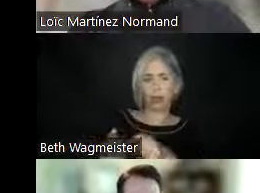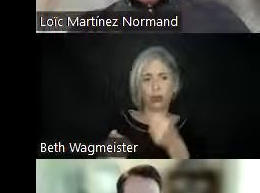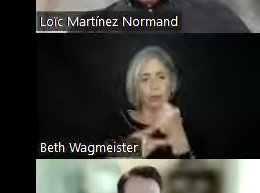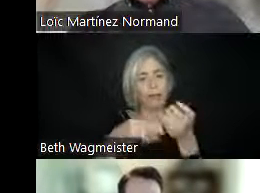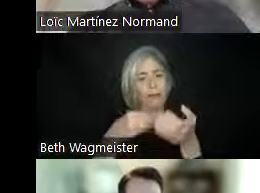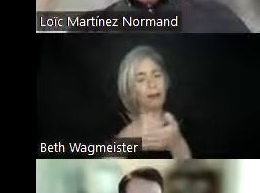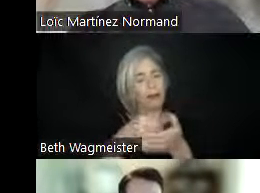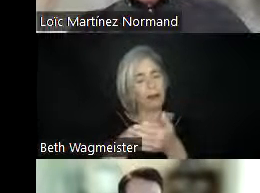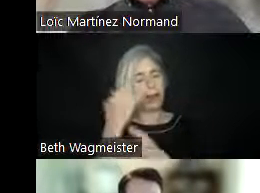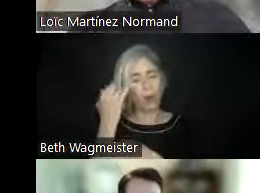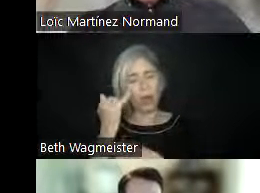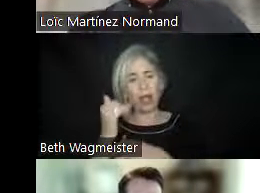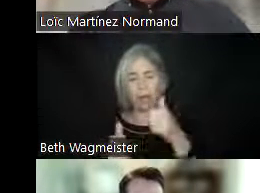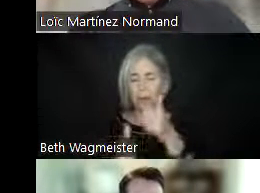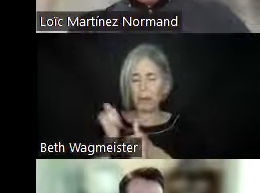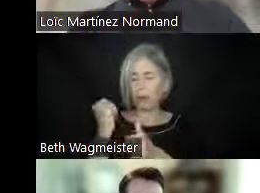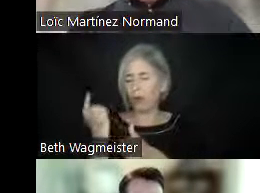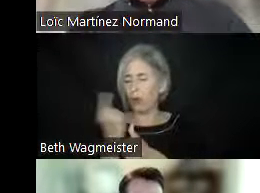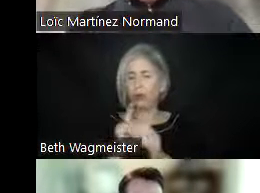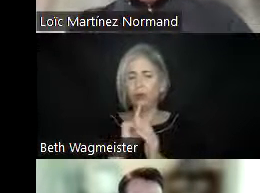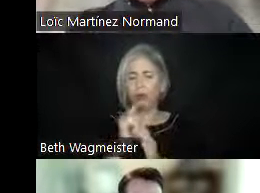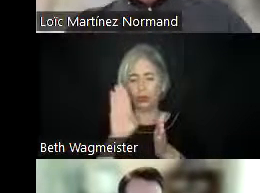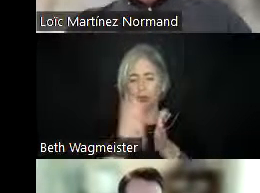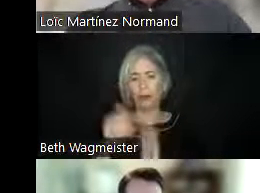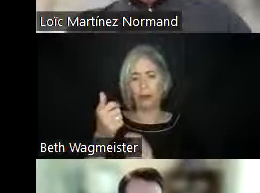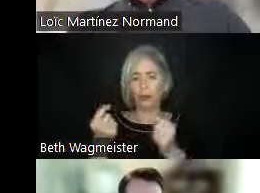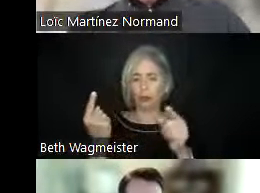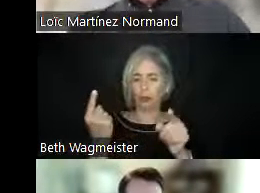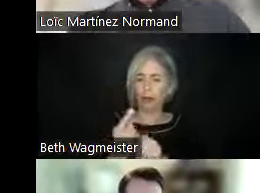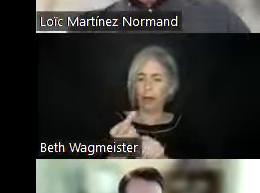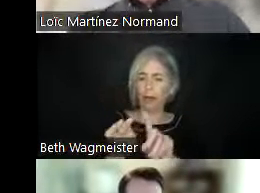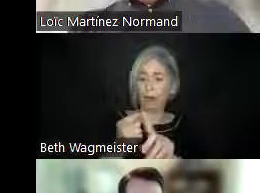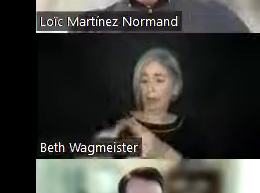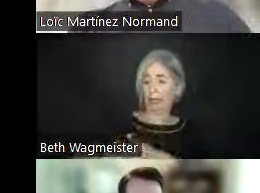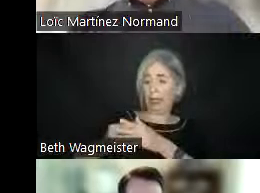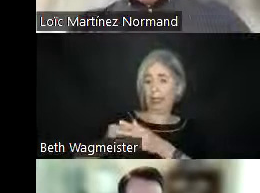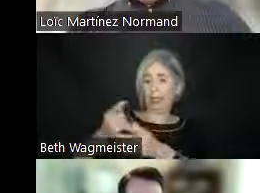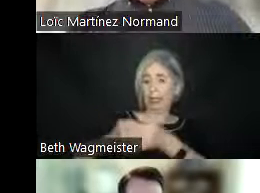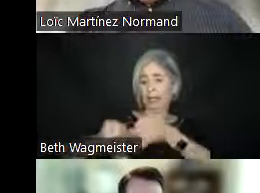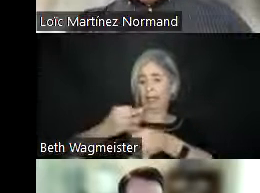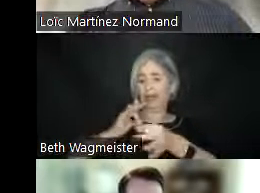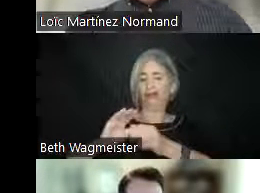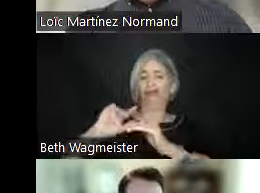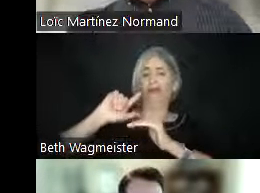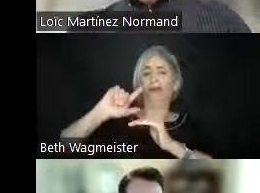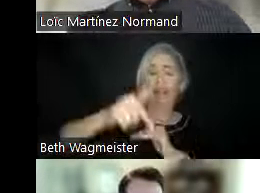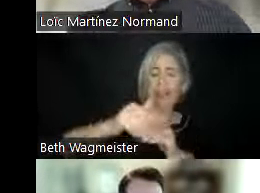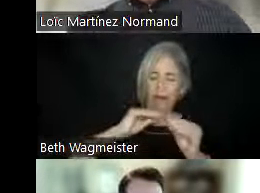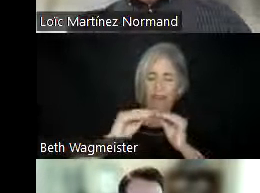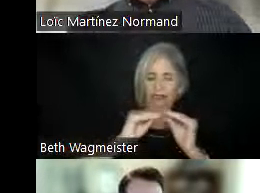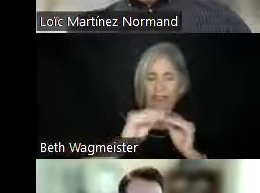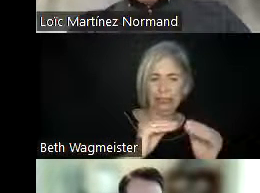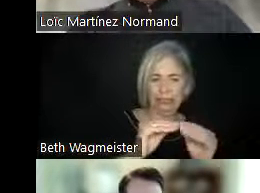it's at least almost always true that it's cheaper to do the right thing from the start than kind of rebuilding it afterwards. At least I haven't